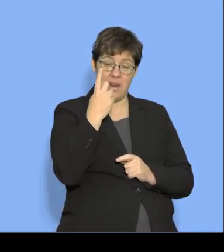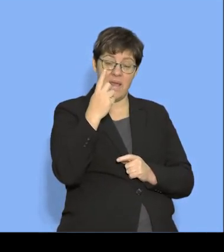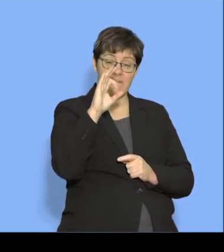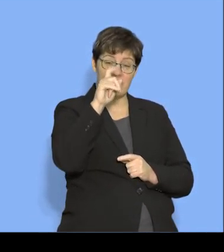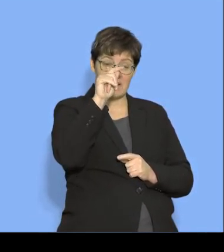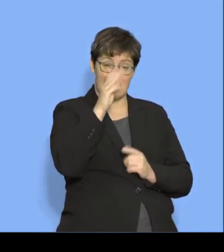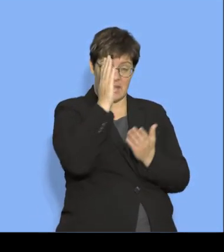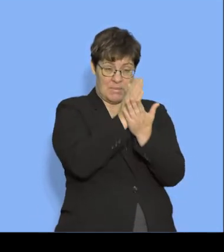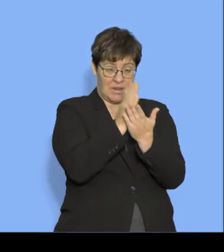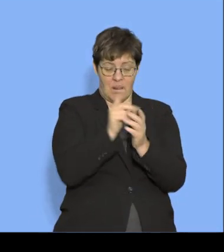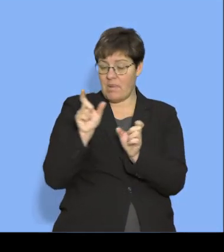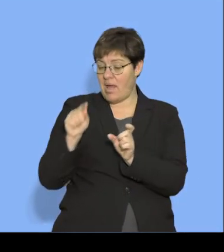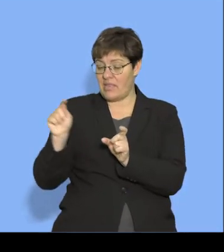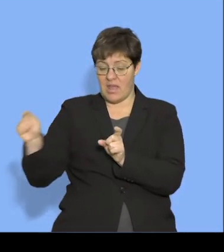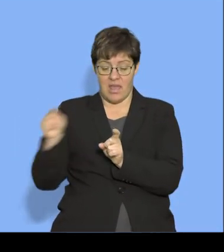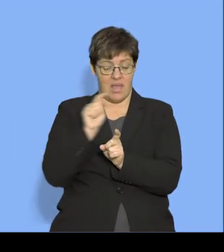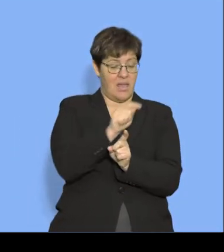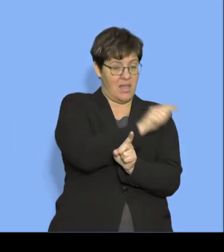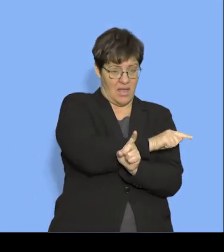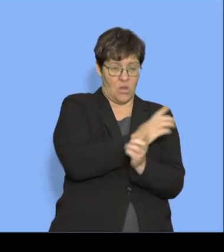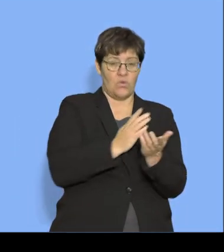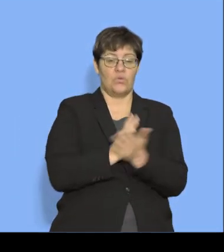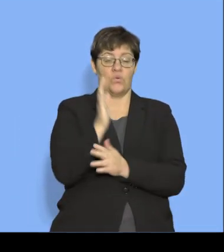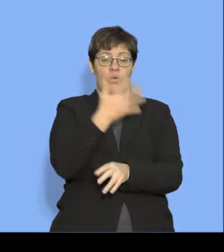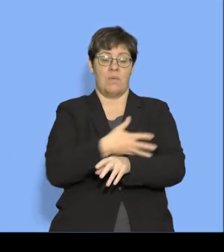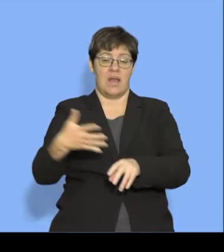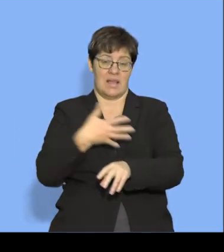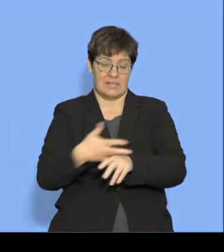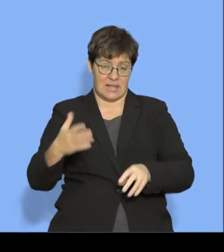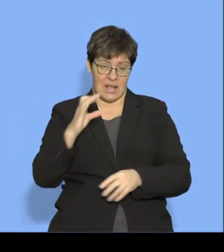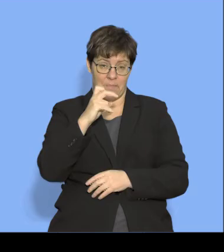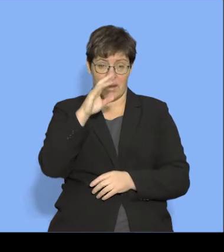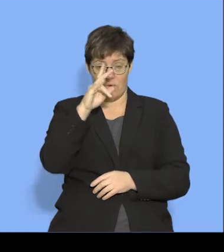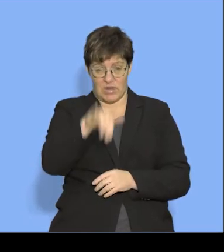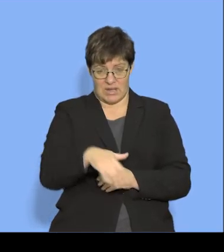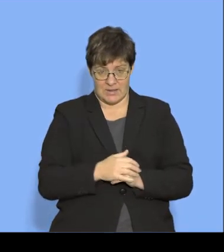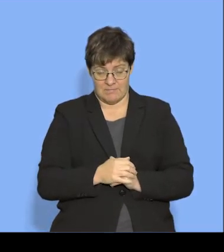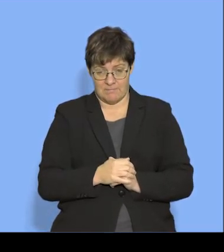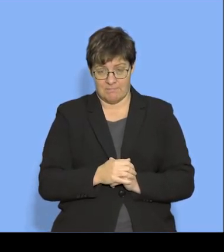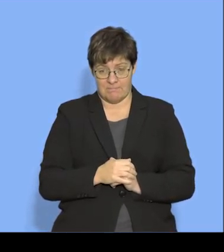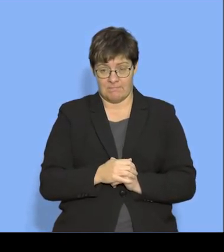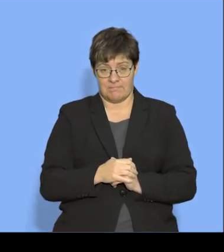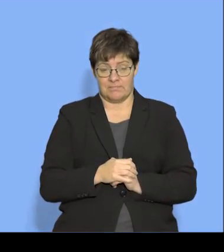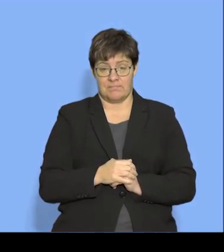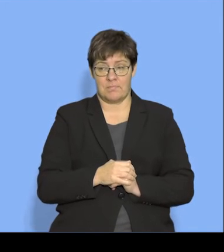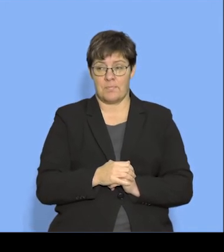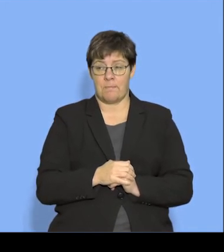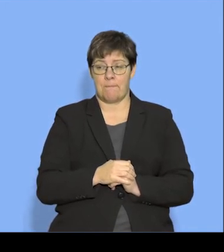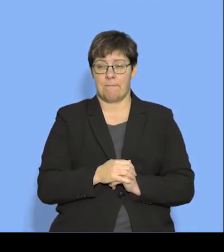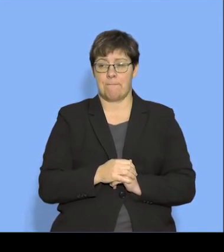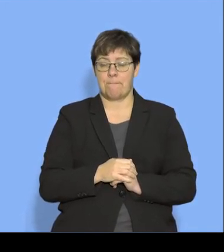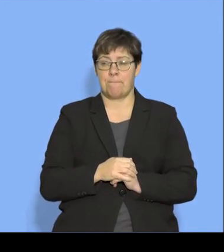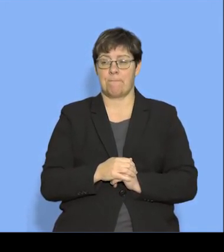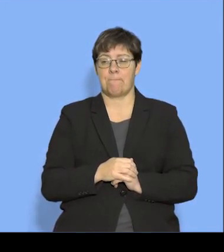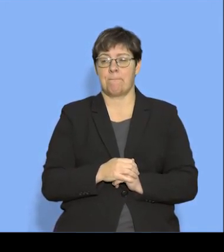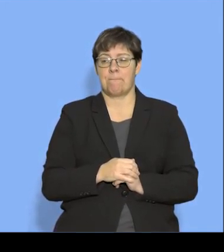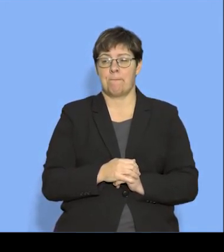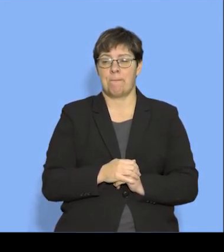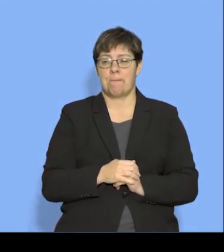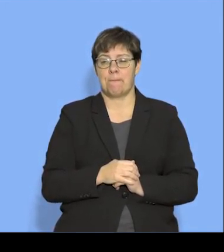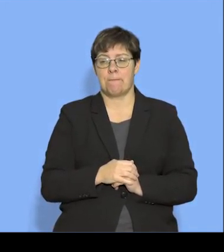glycerol, all other substances are transported via the capillary network in the central villi. So